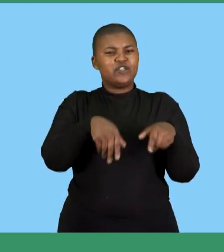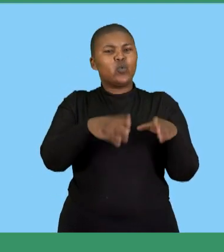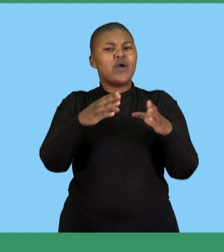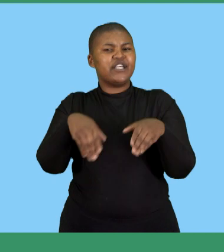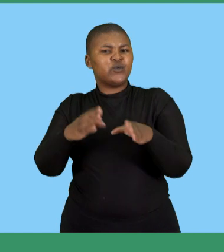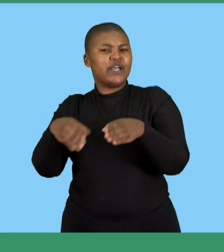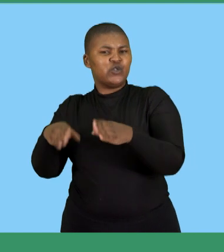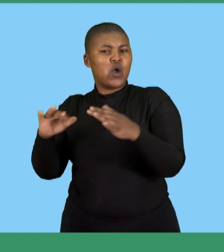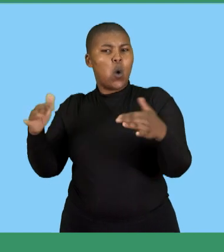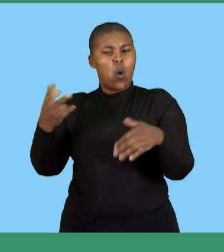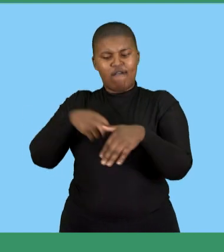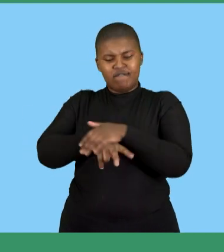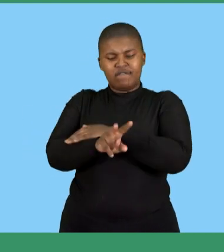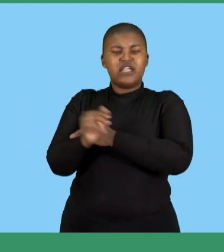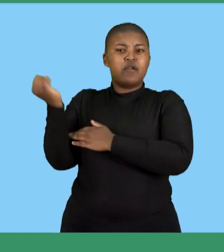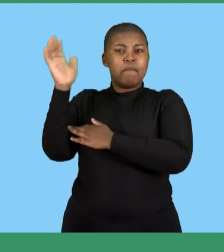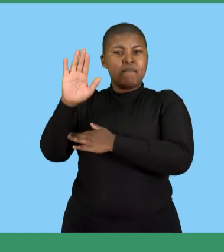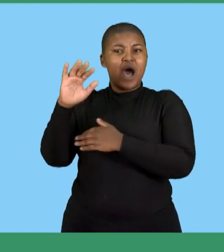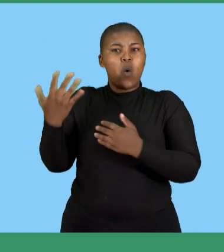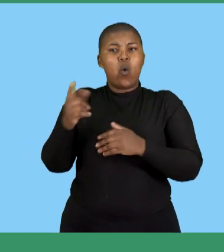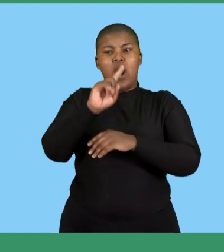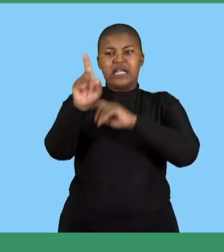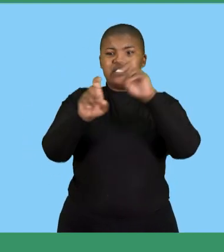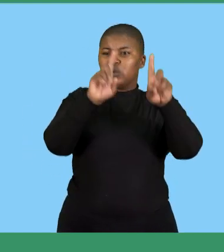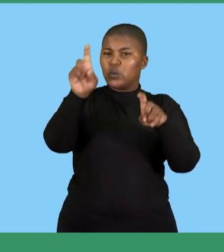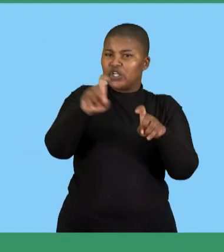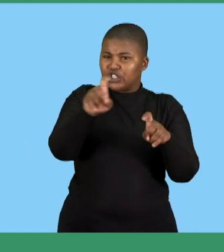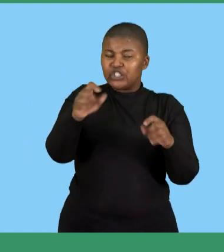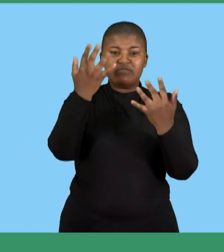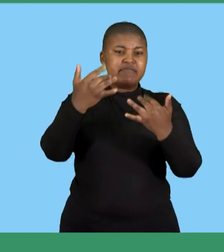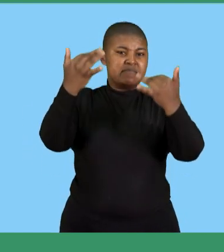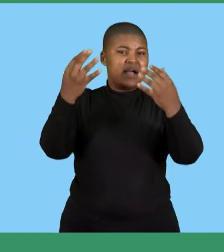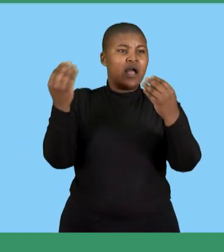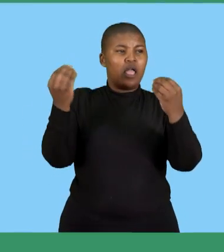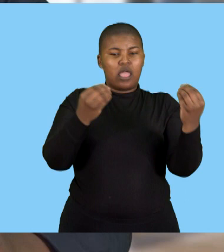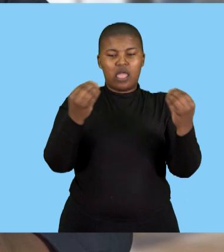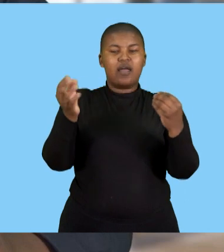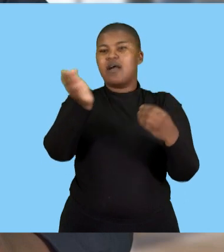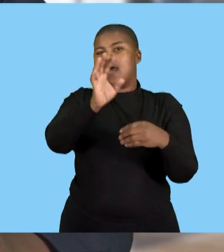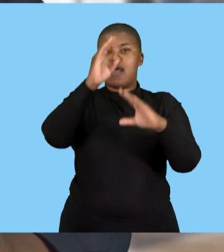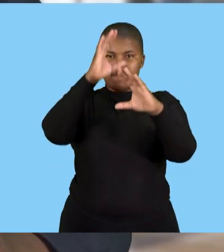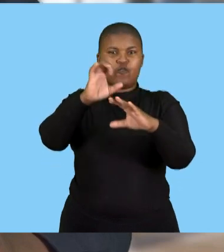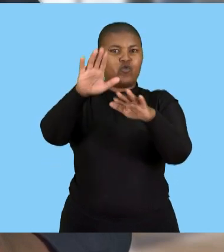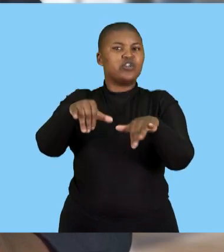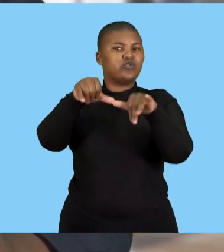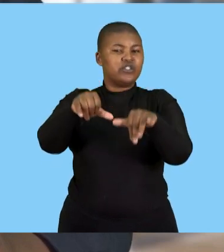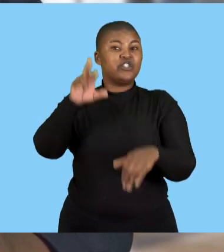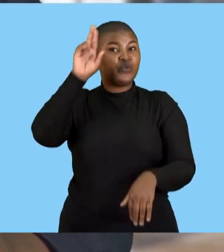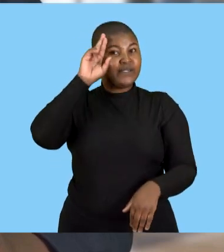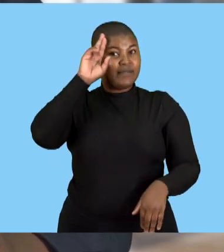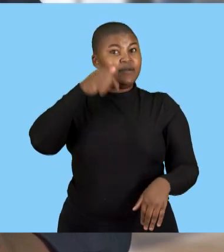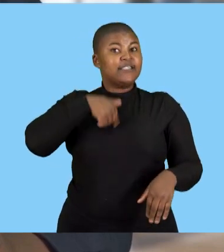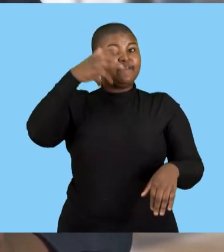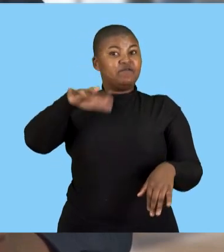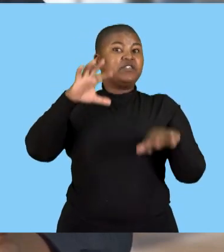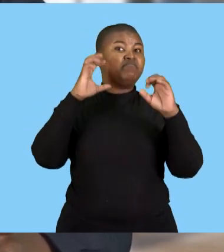of methods, maybe playing a video, maybe asking questions, so that they do not lose the attention of the audience. Remember,